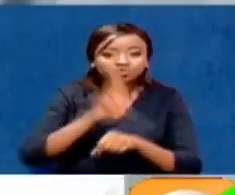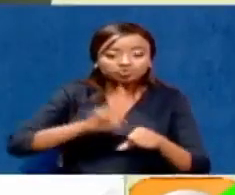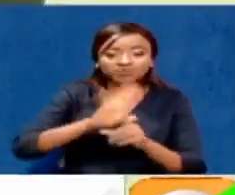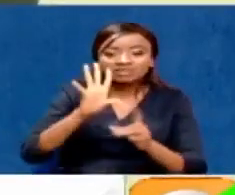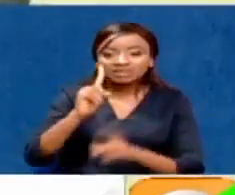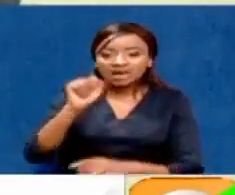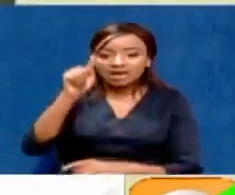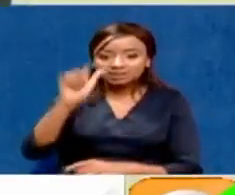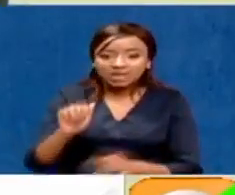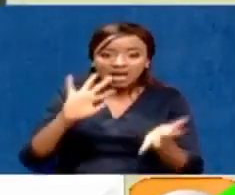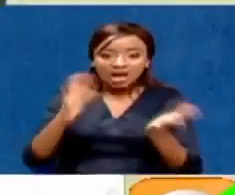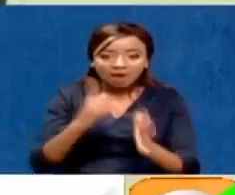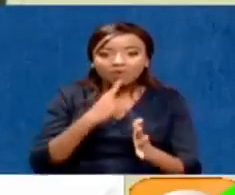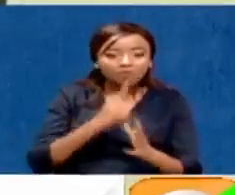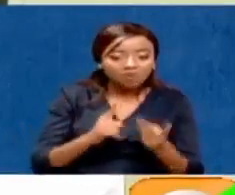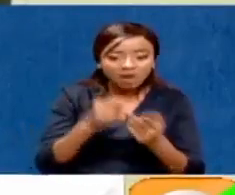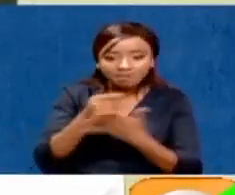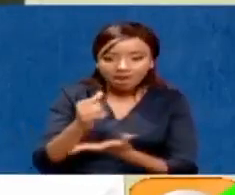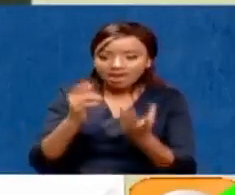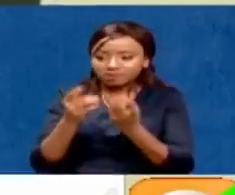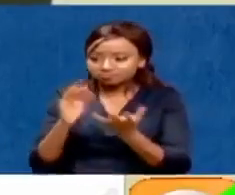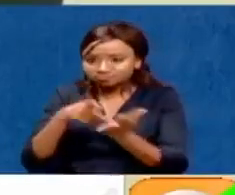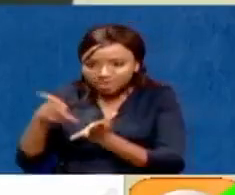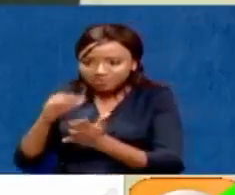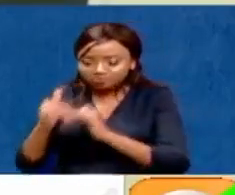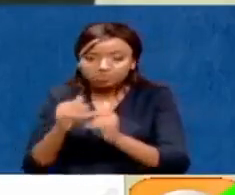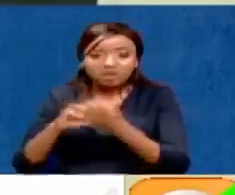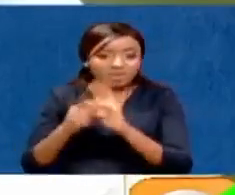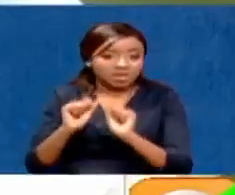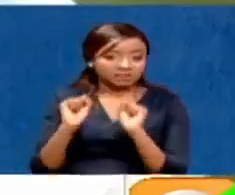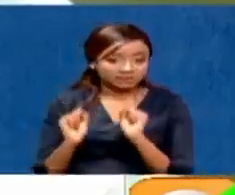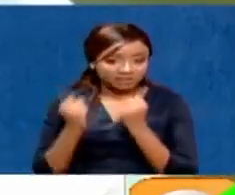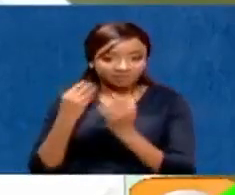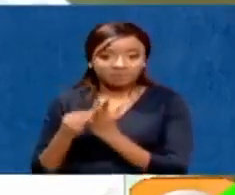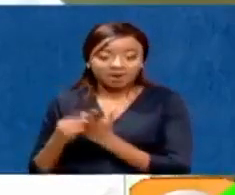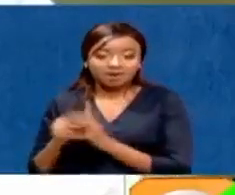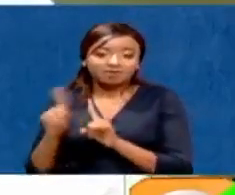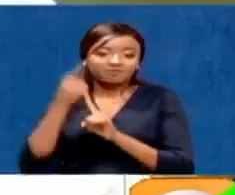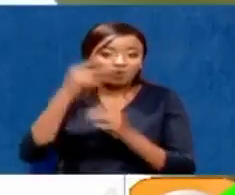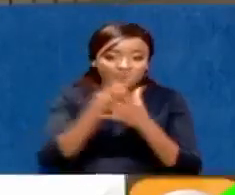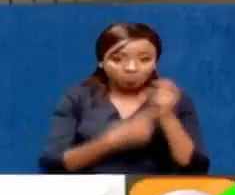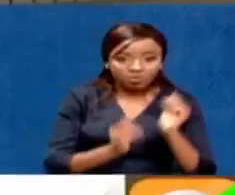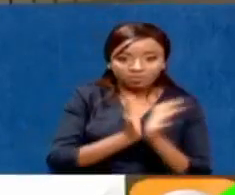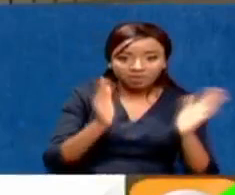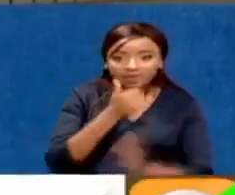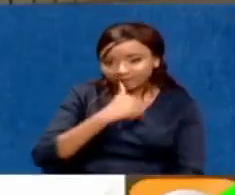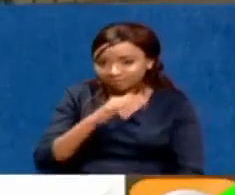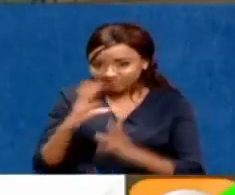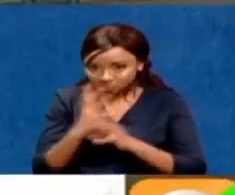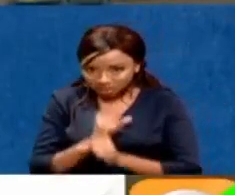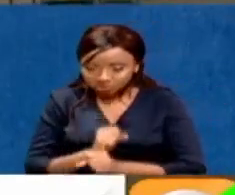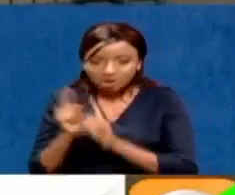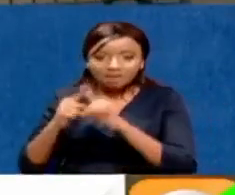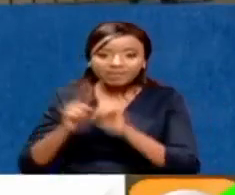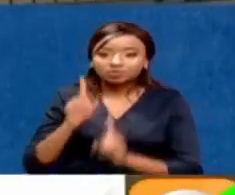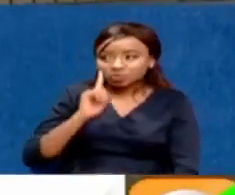is done, buying and payment behaviors can help bring savings for both public and private organizations. So far,